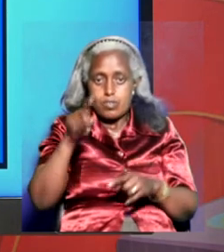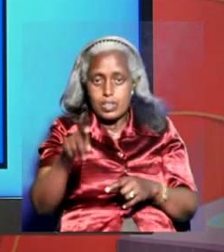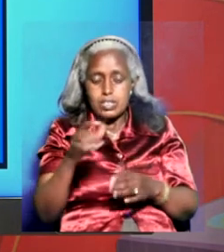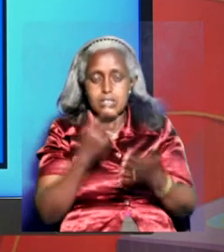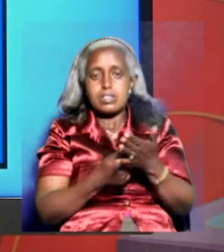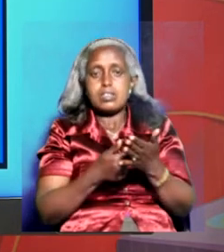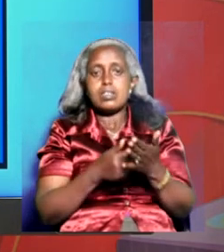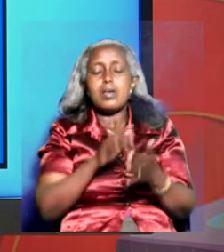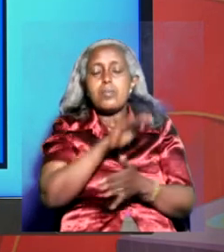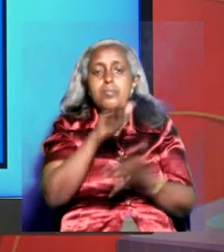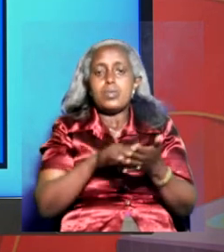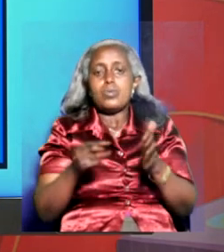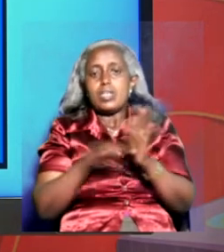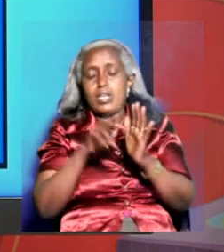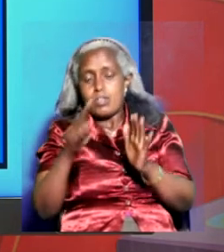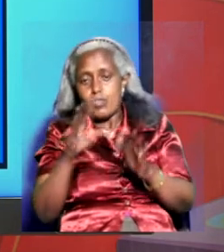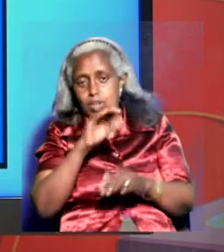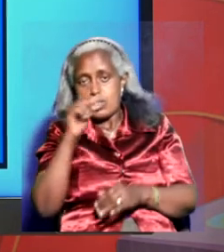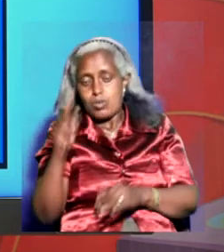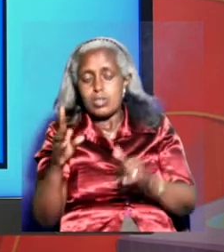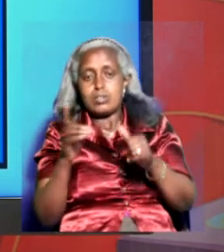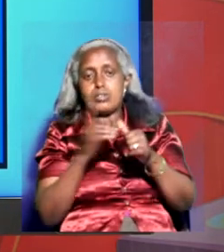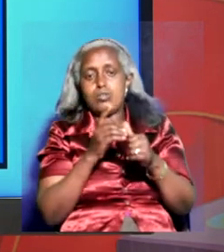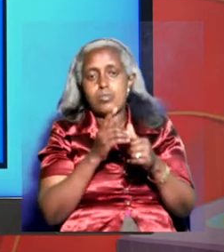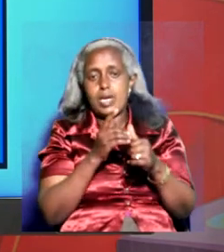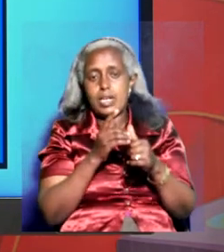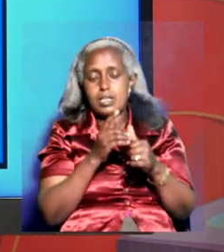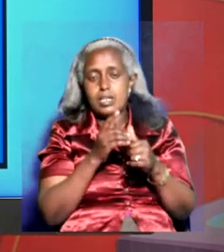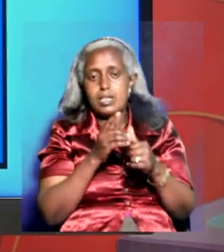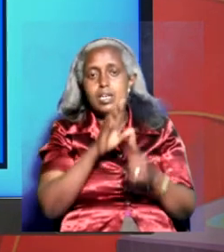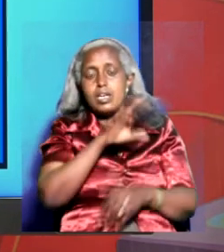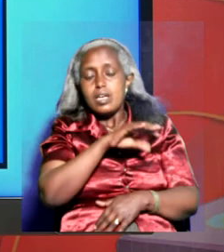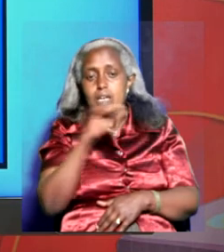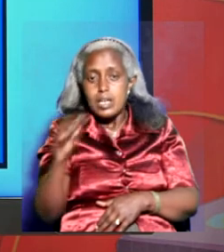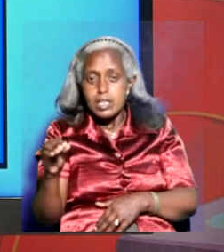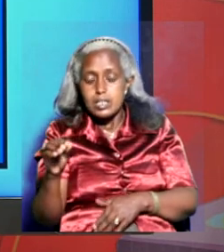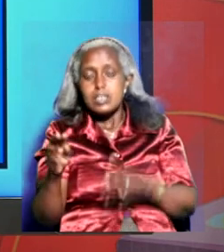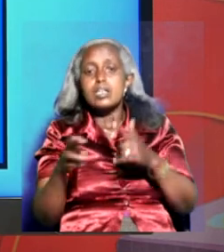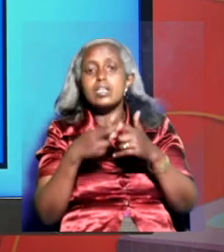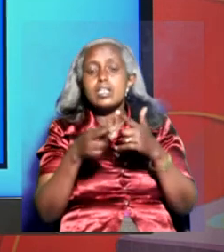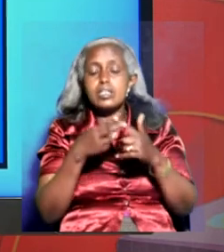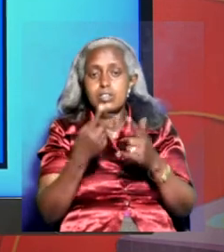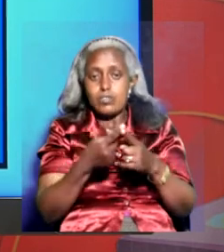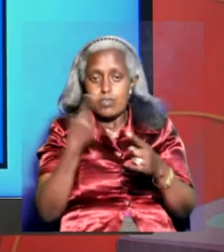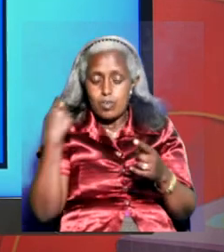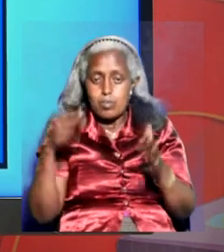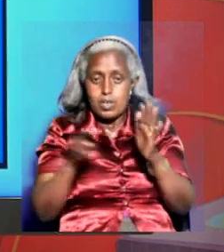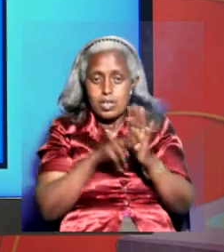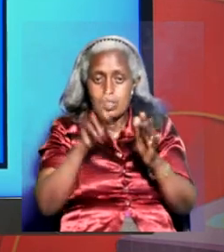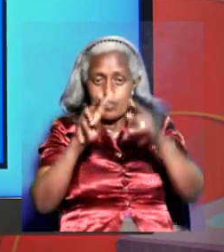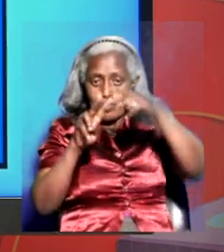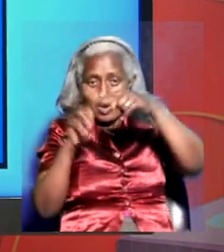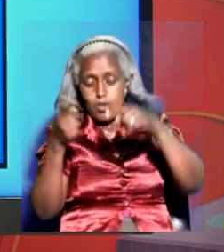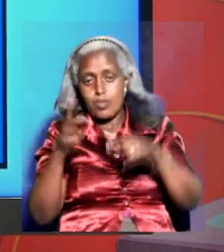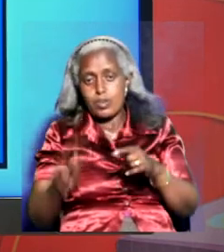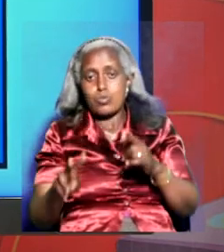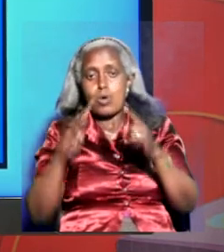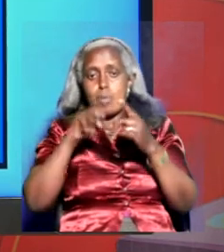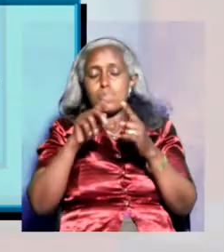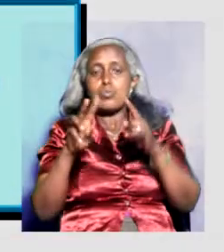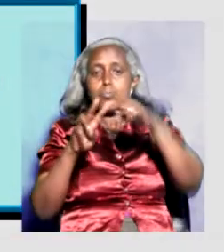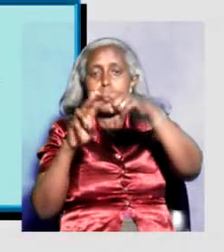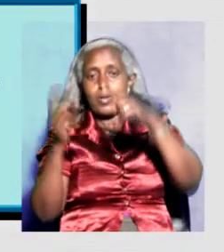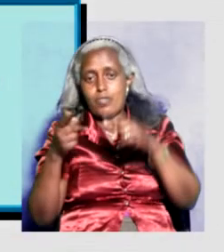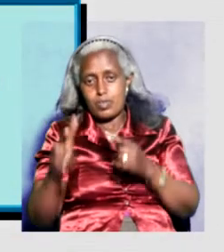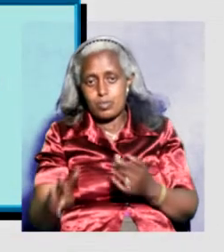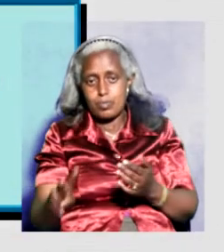is between negative 1 and 1, the domain. And its range is from negative pi over 2 up to pi over 2. So